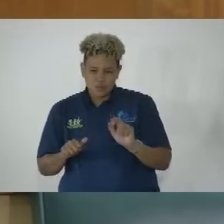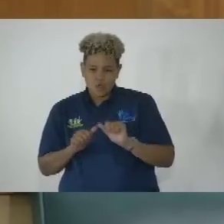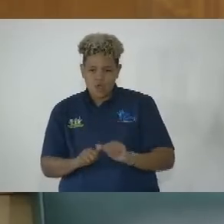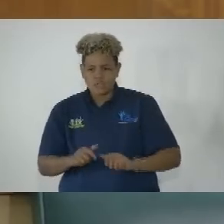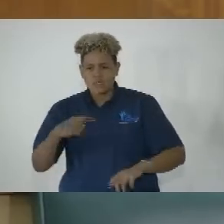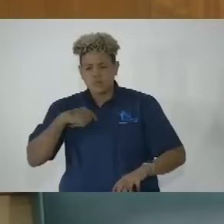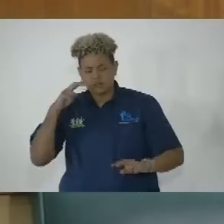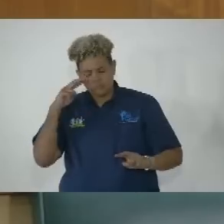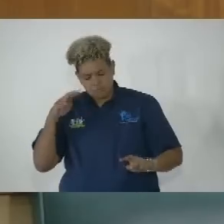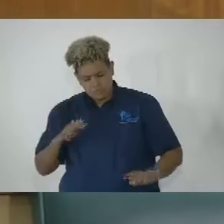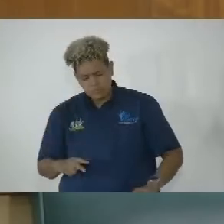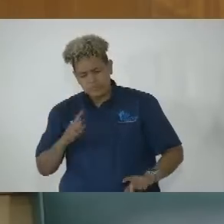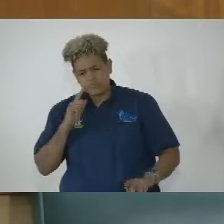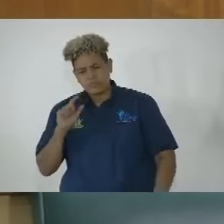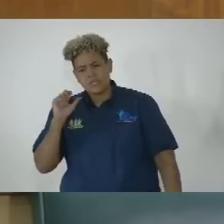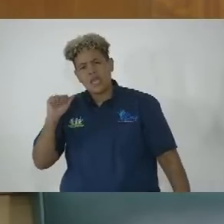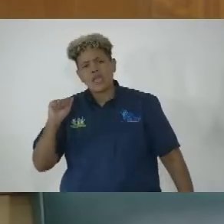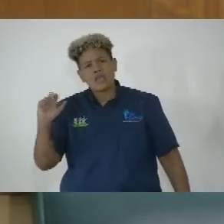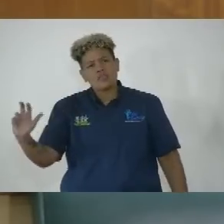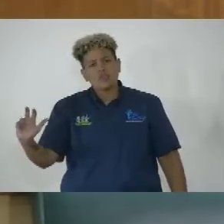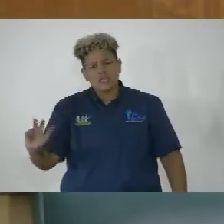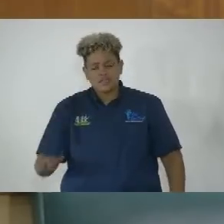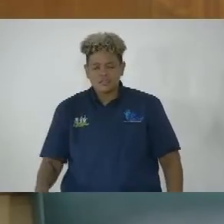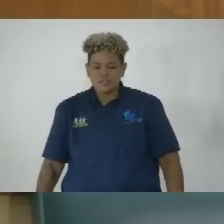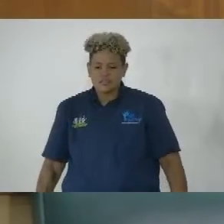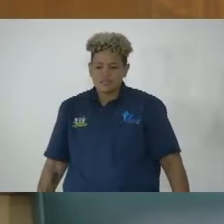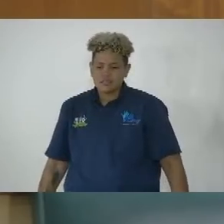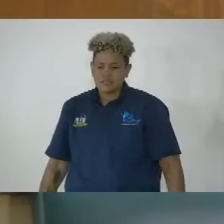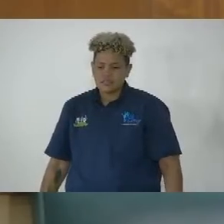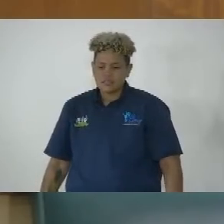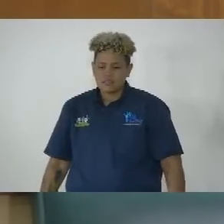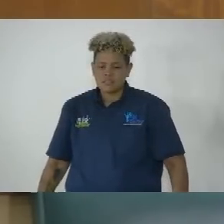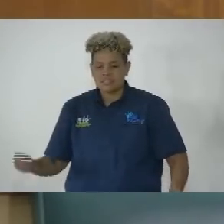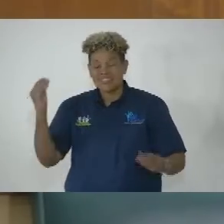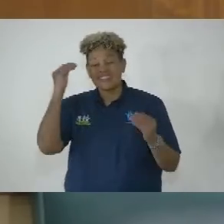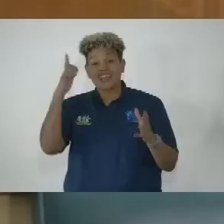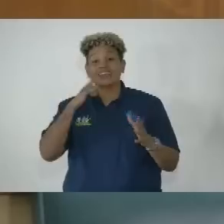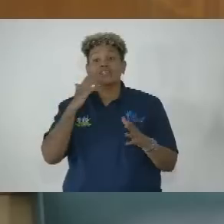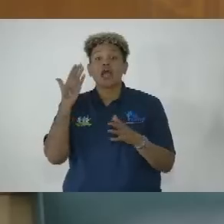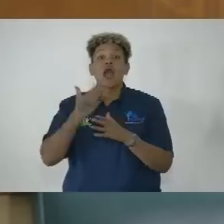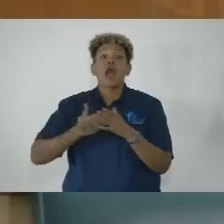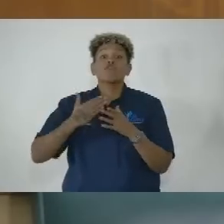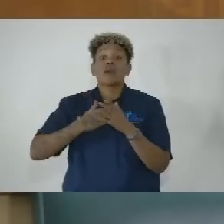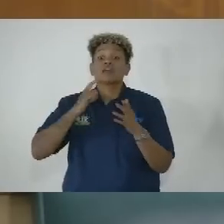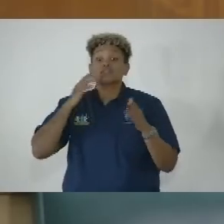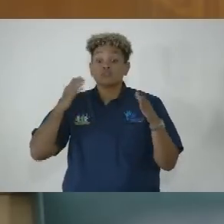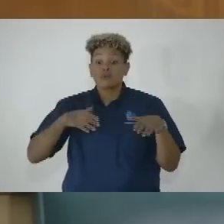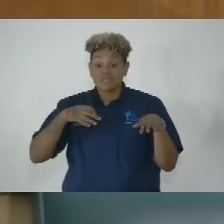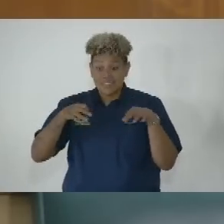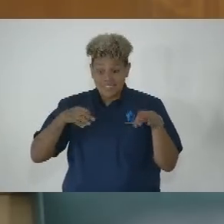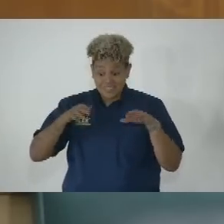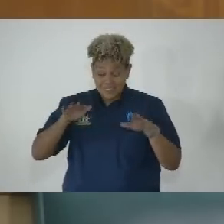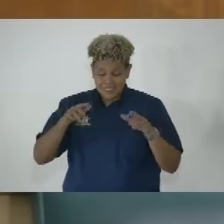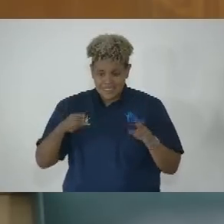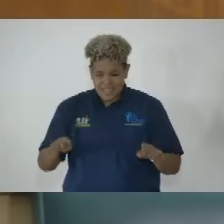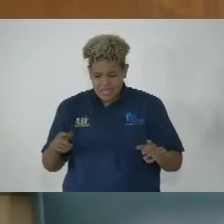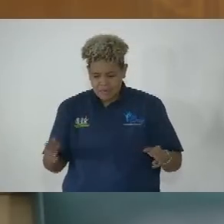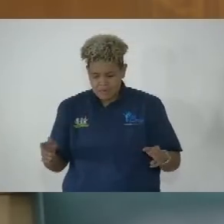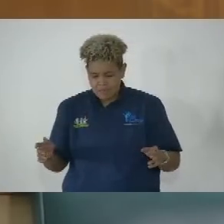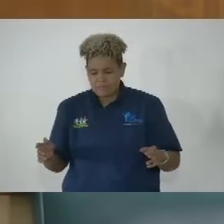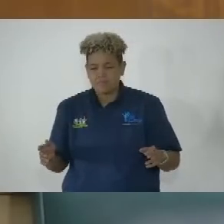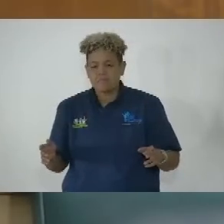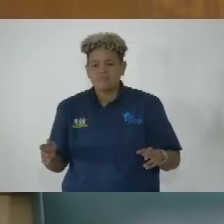to A3, and it says harassing the prescribed person.